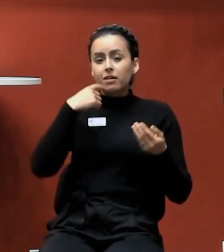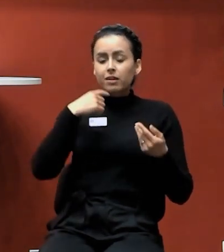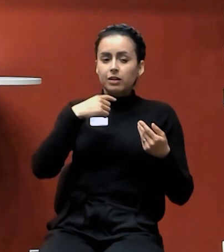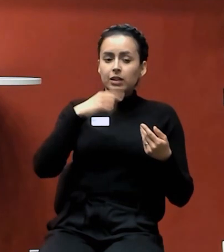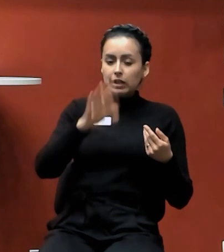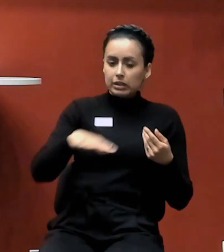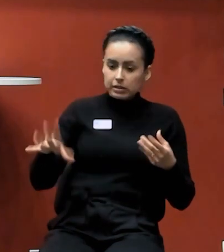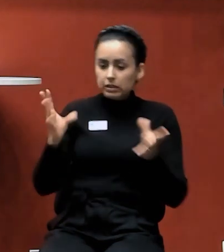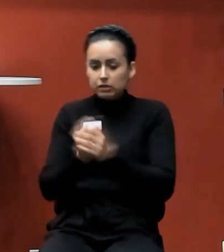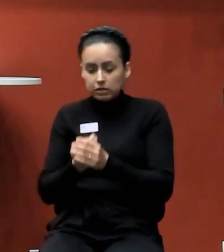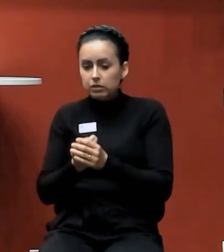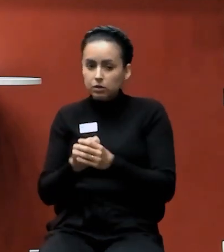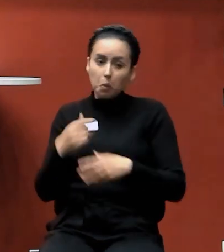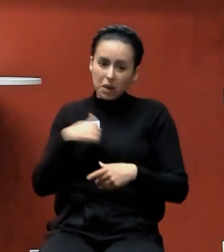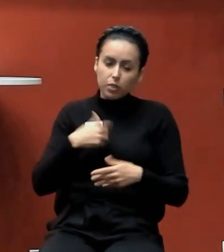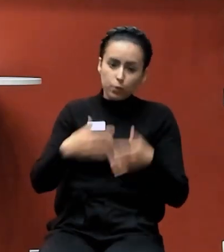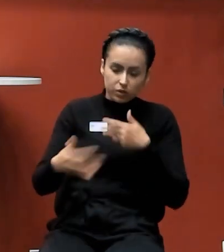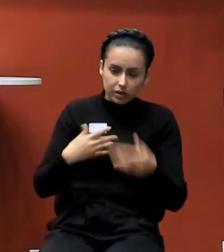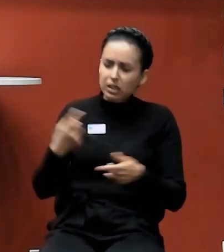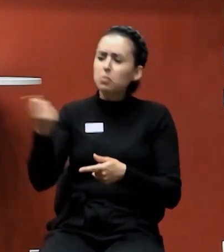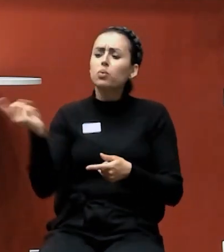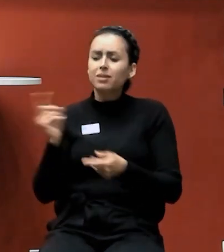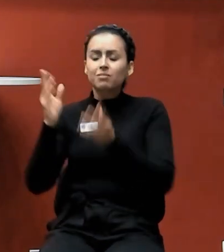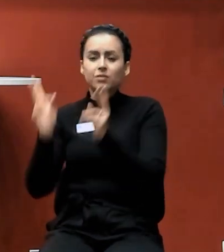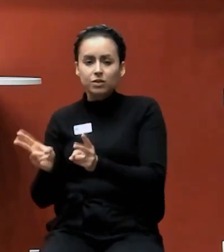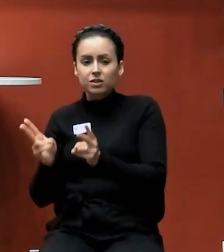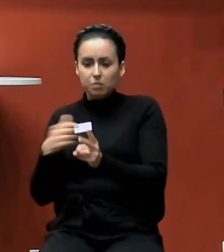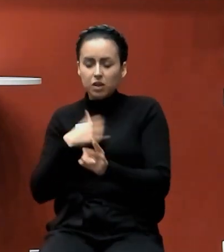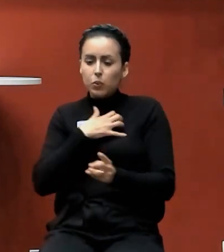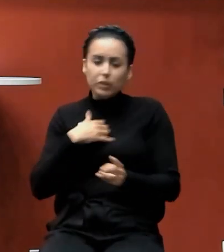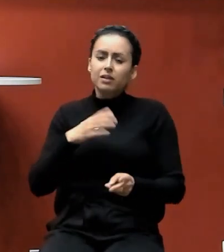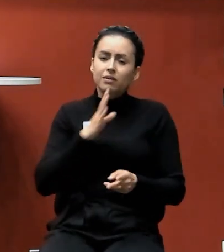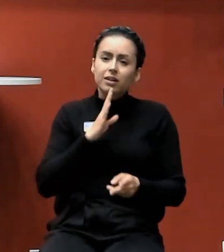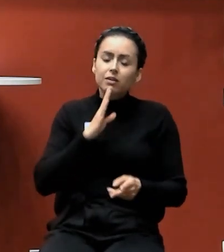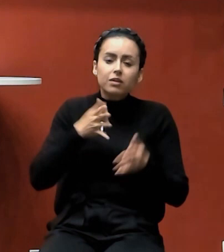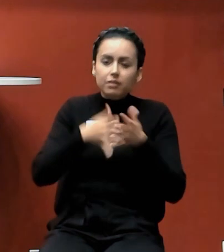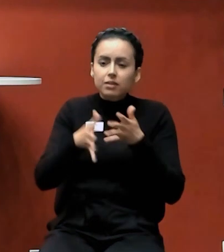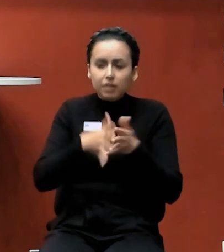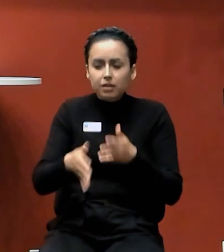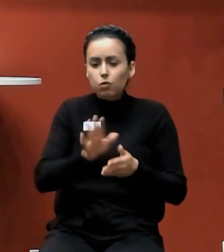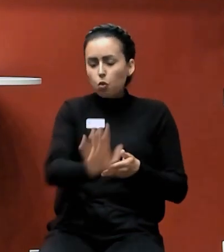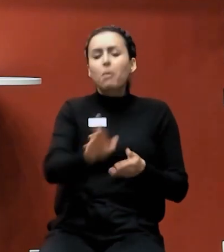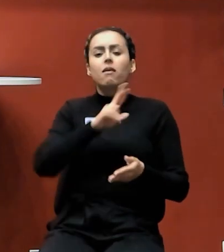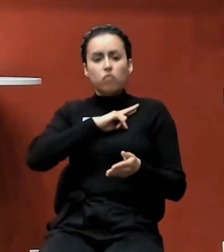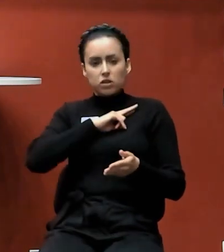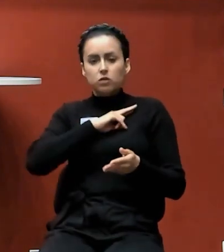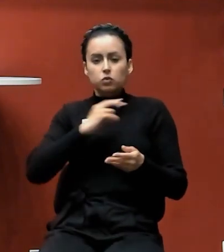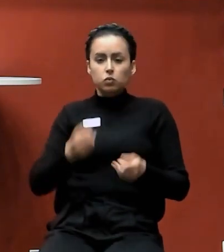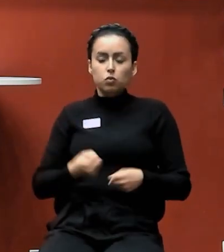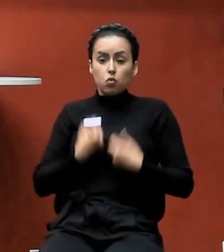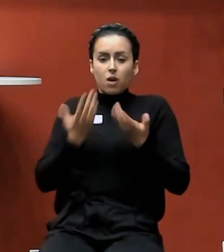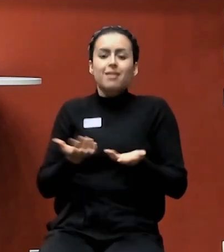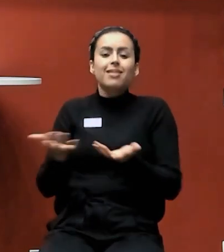and everyone that it's always your responsibility to create the